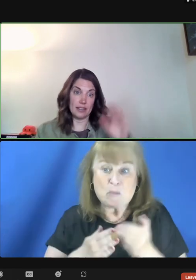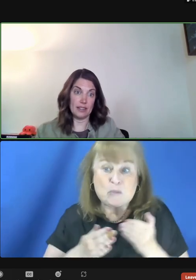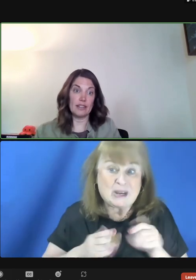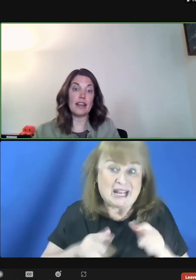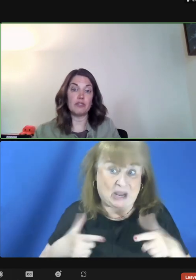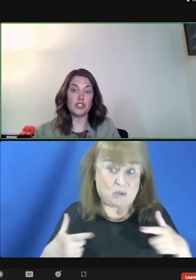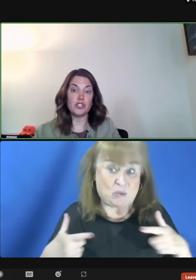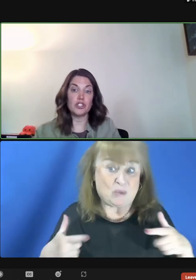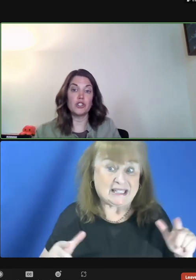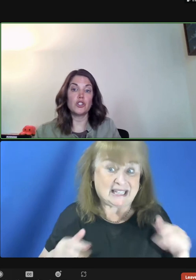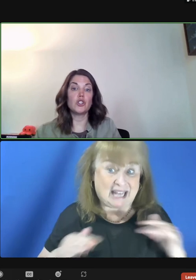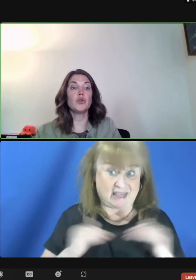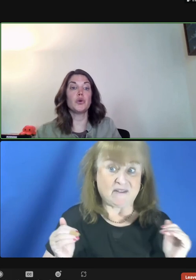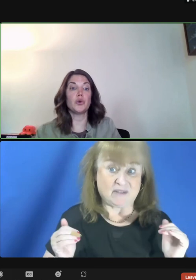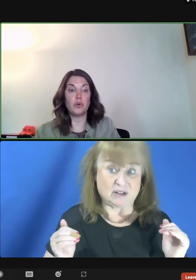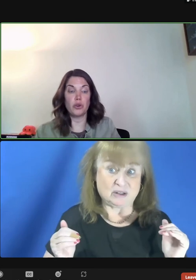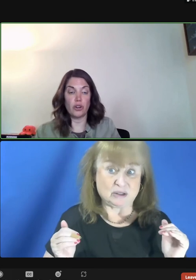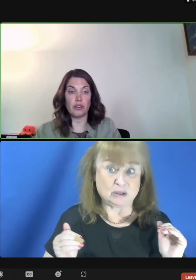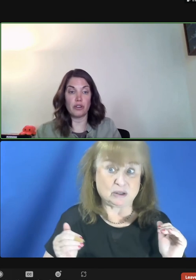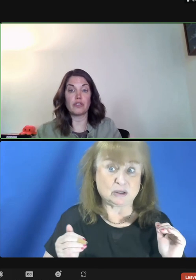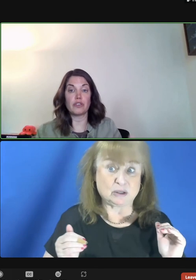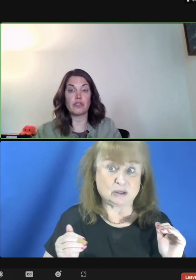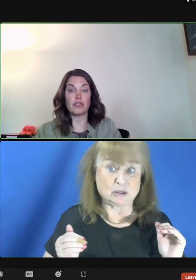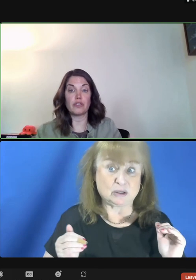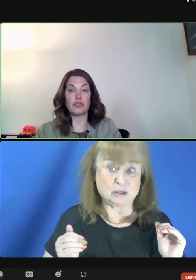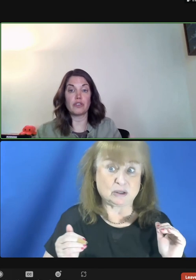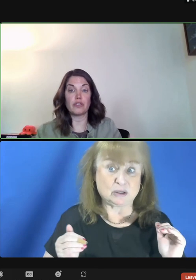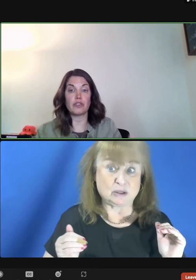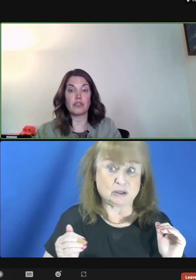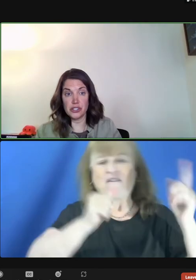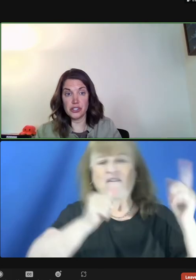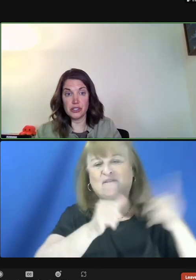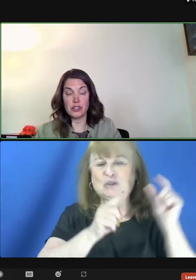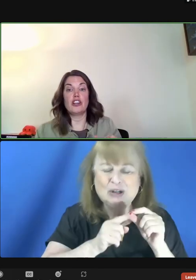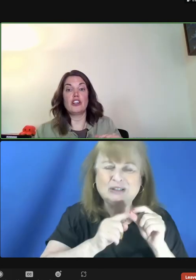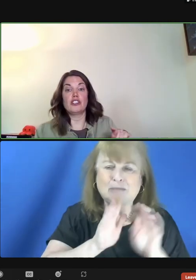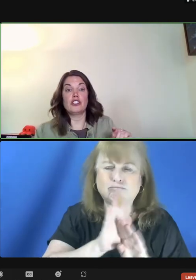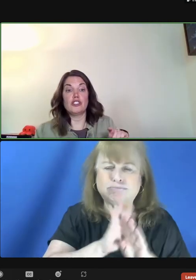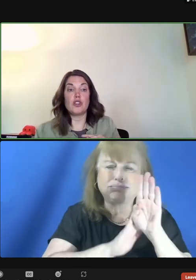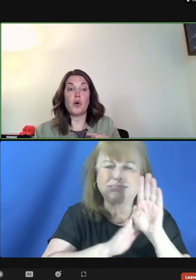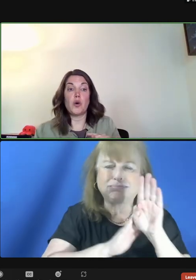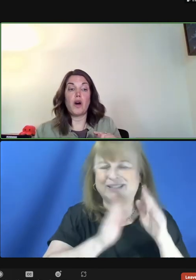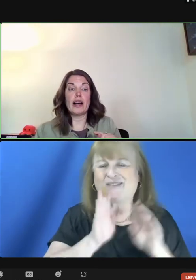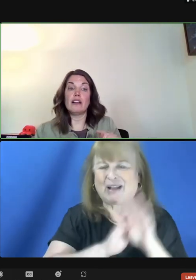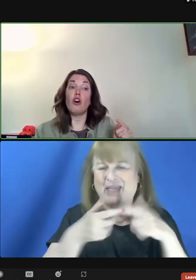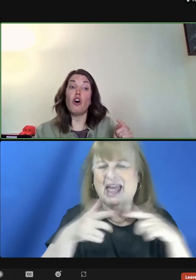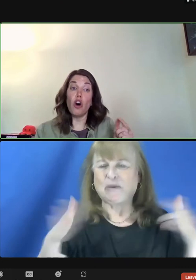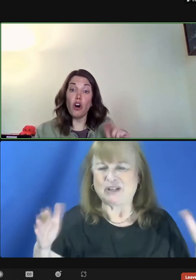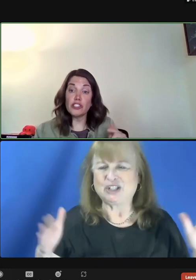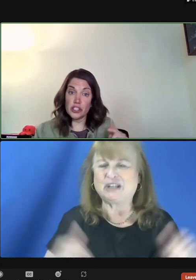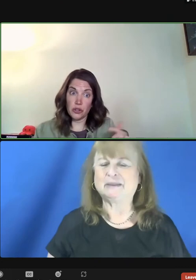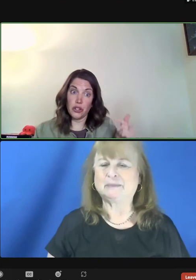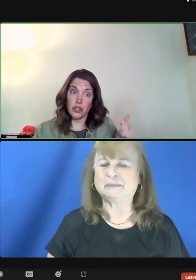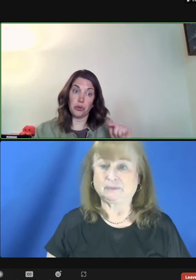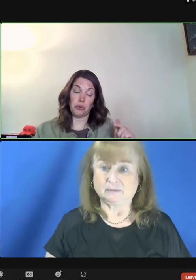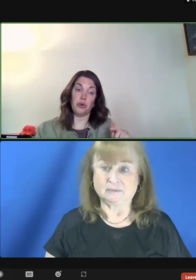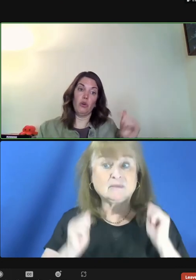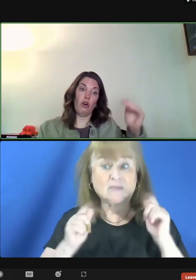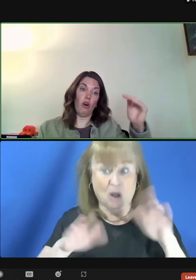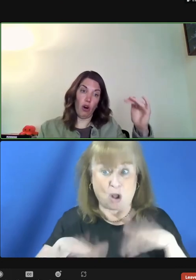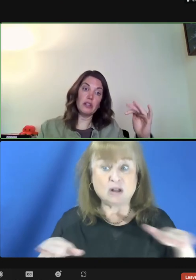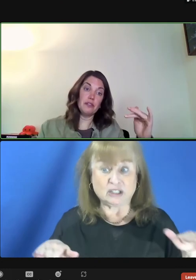pre-linguistic levels, to our first words and language. So while all